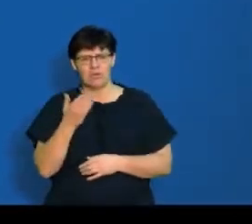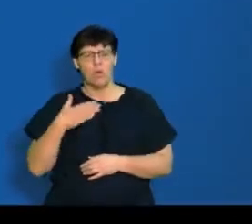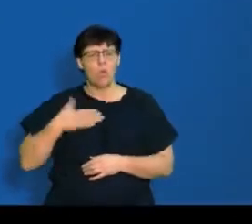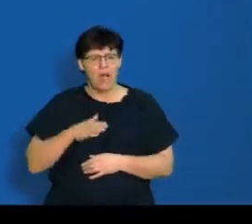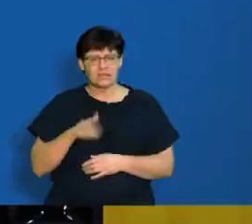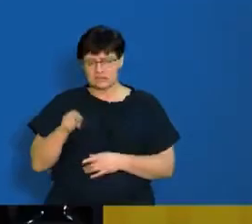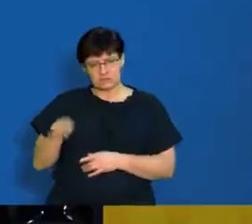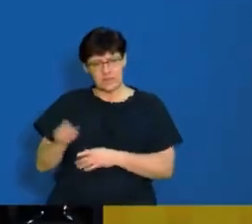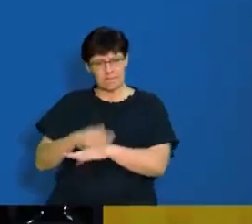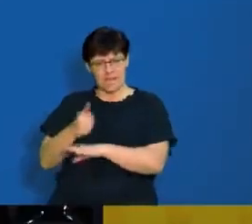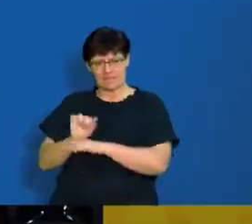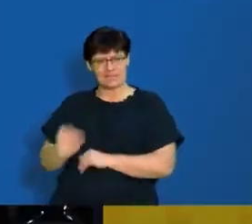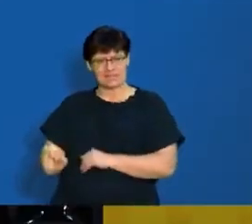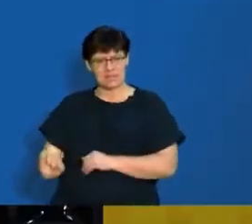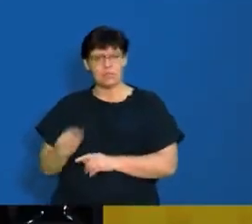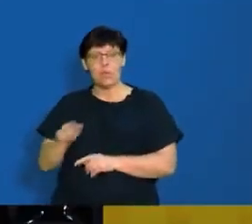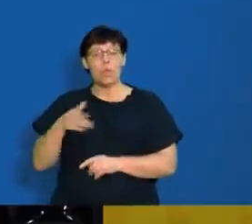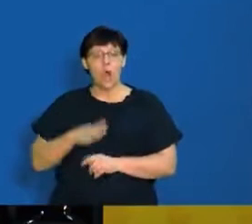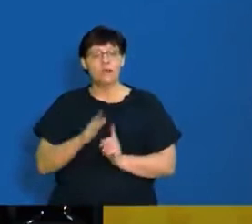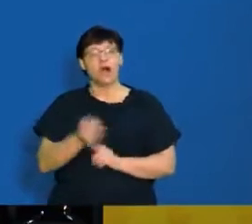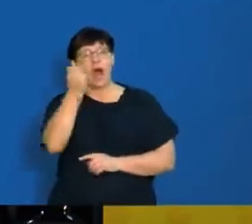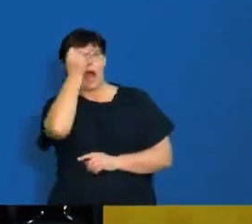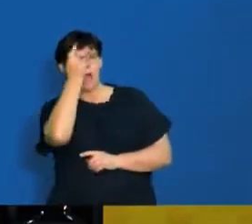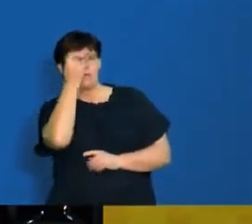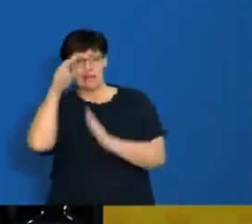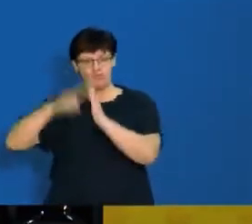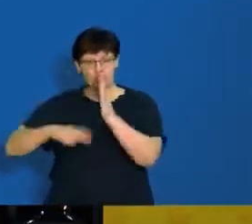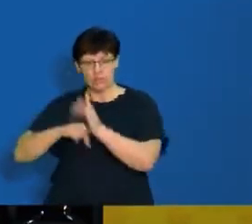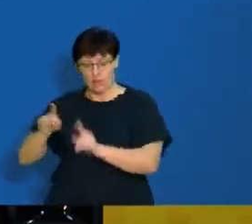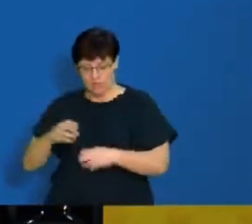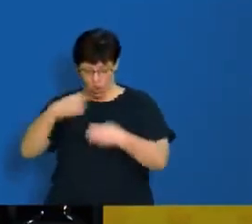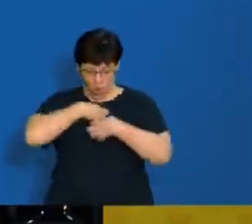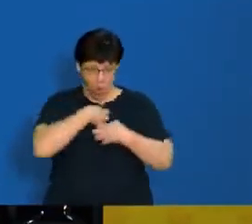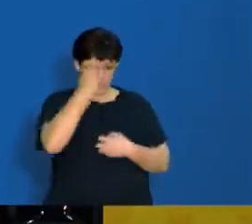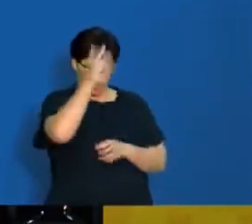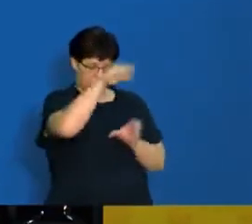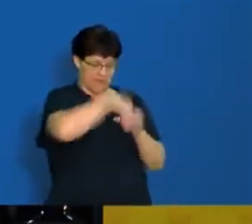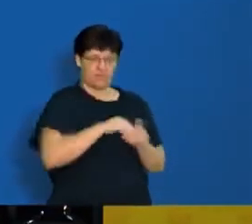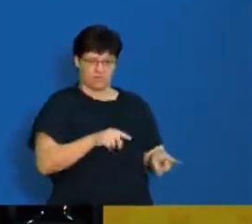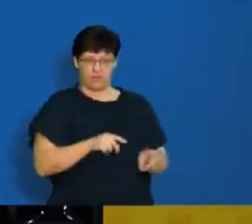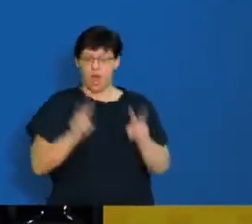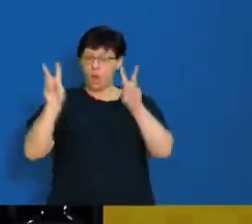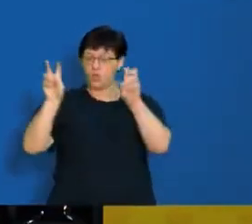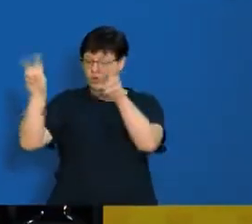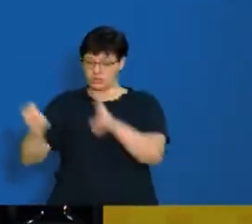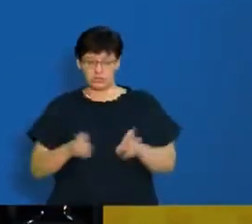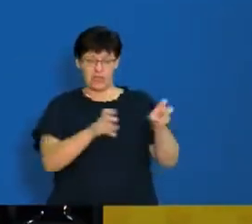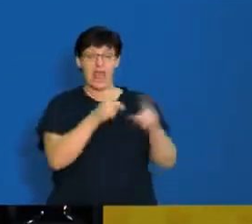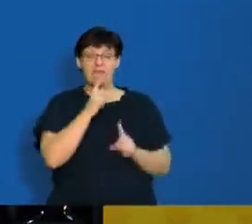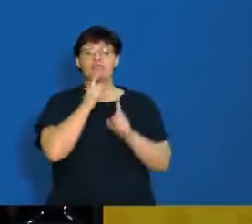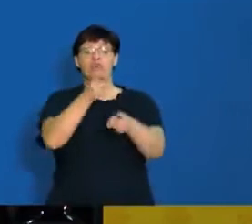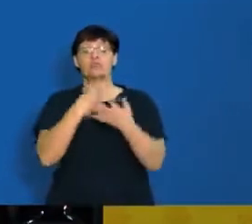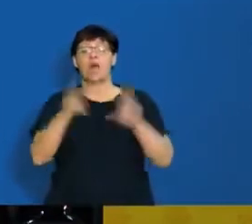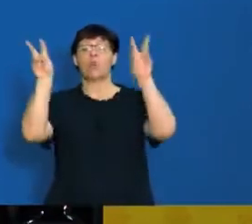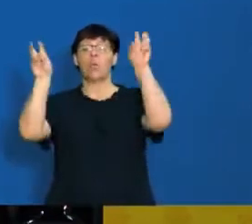source-based questions. We want you to incorporate your own knowledge as well. You can only quote from the source if the instruction says